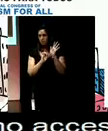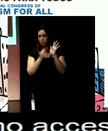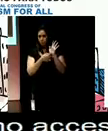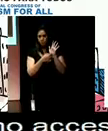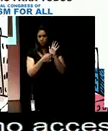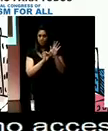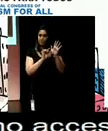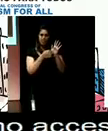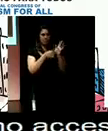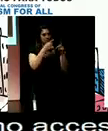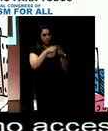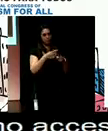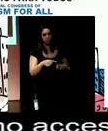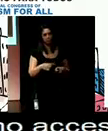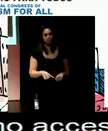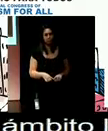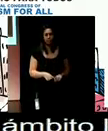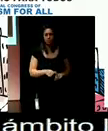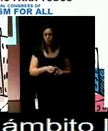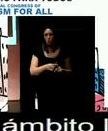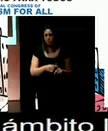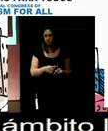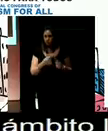chain of accessible tourism.